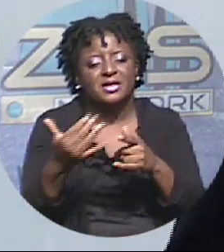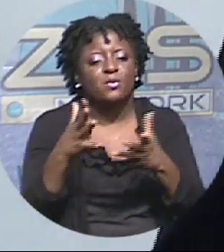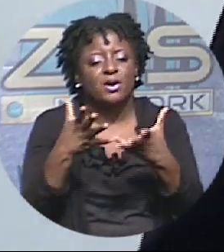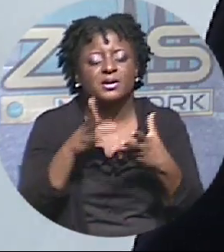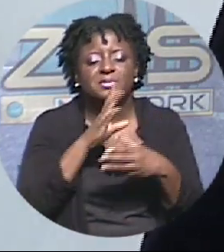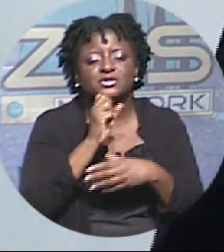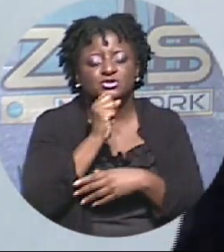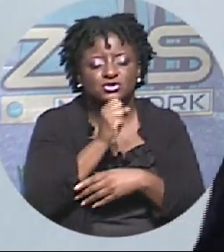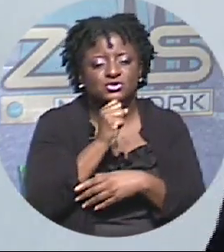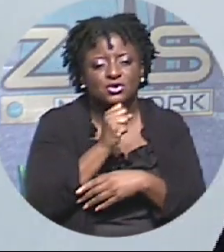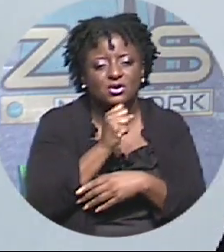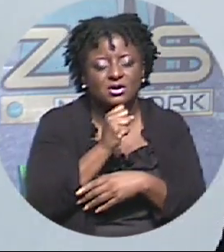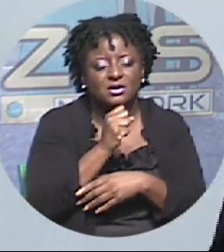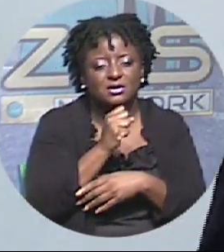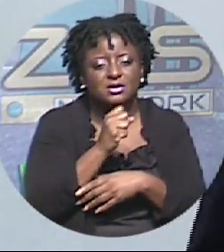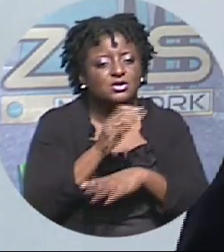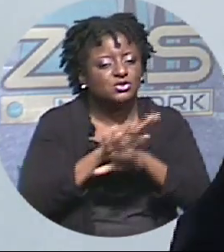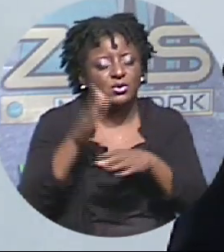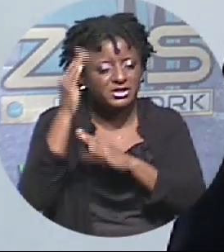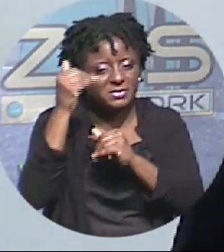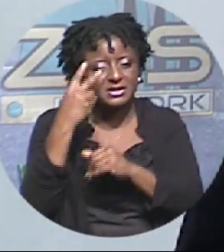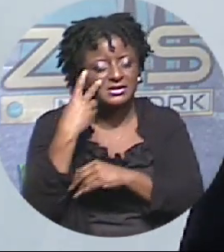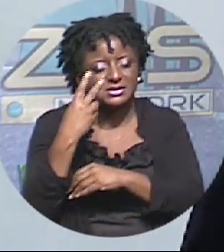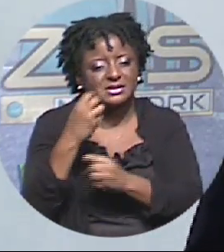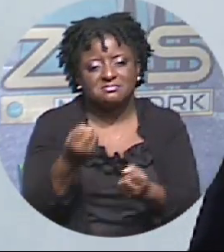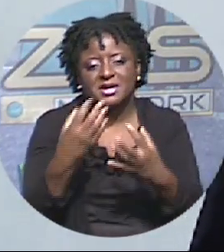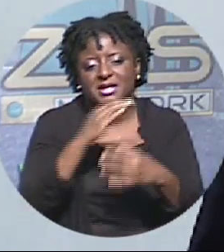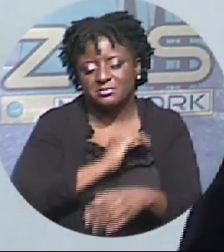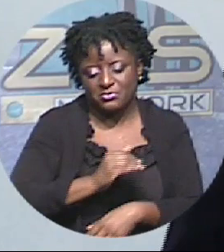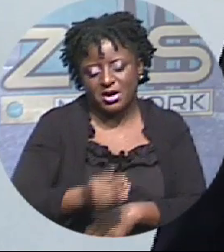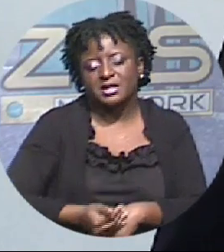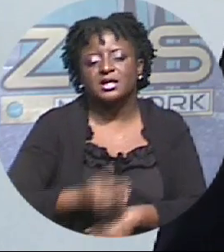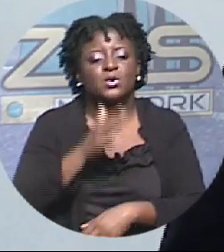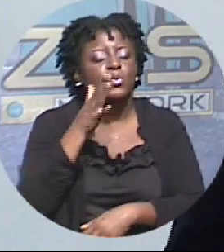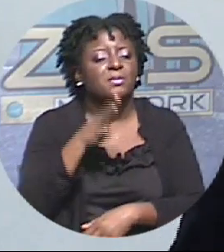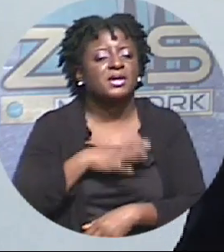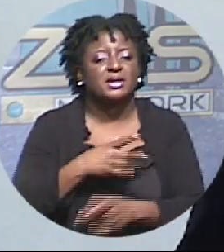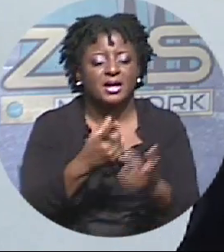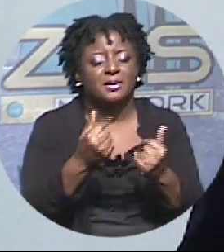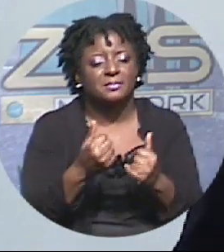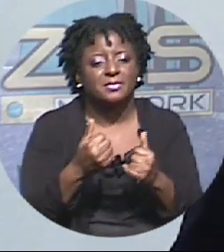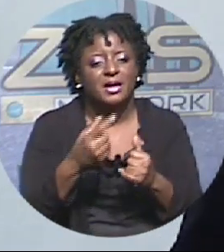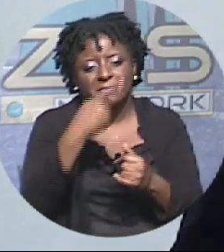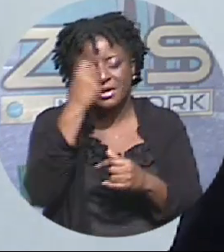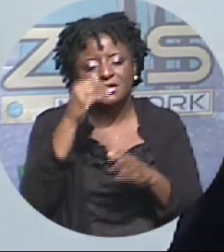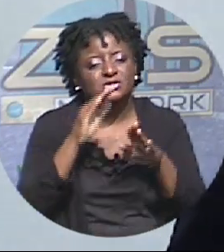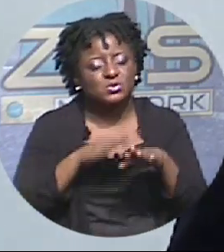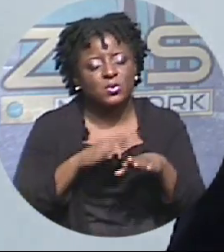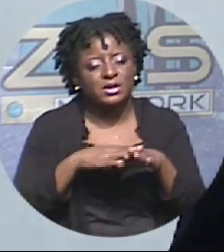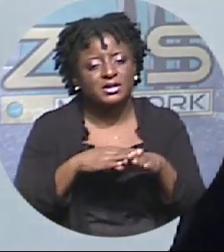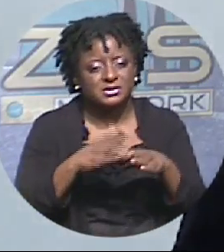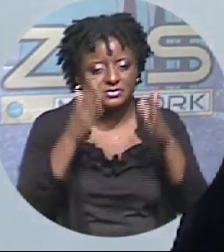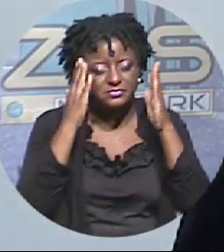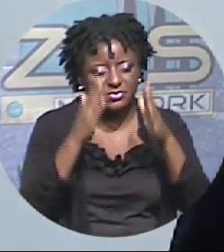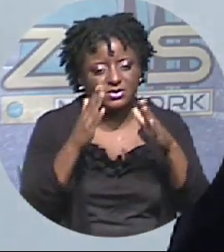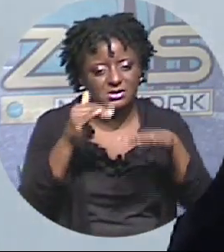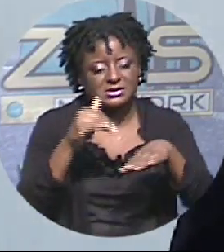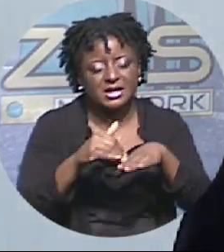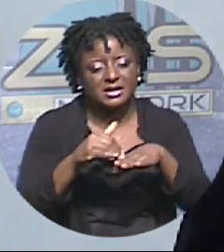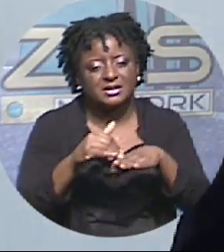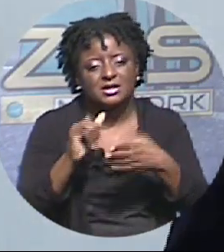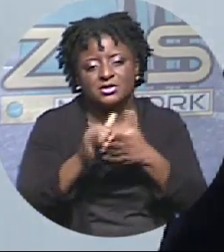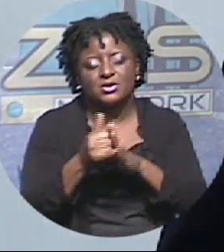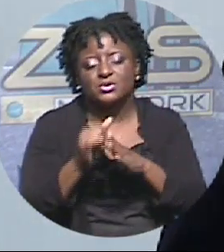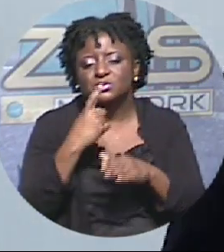self-assurance. Now, don't expect to see many pregnant women come, because of course the warnings appear to be directed at those who